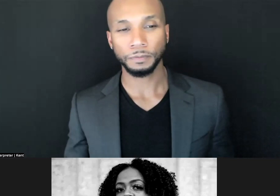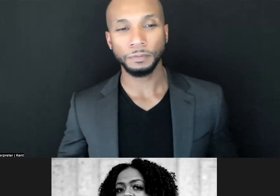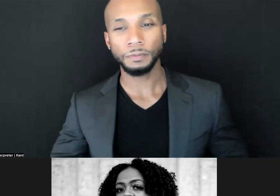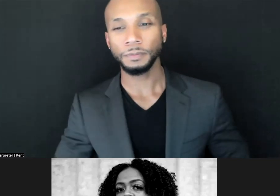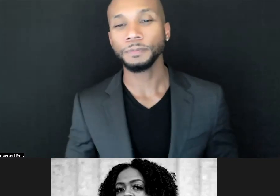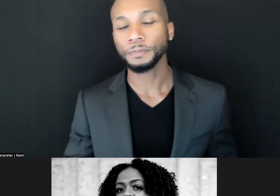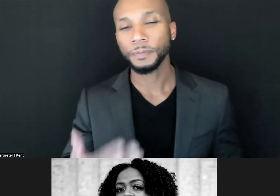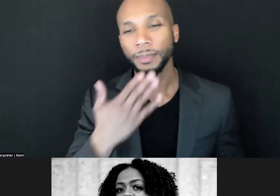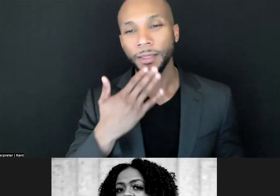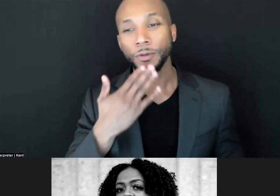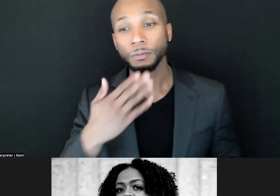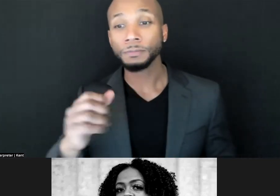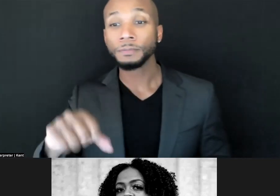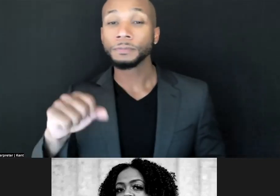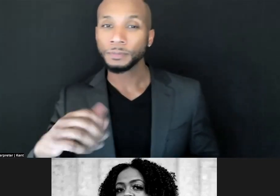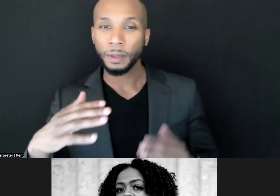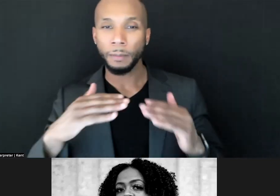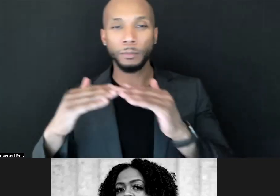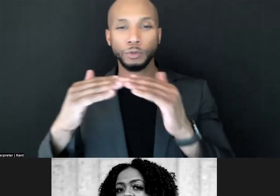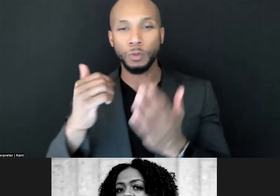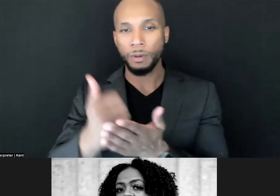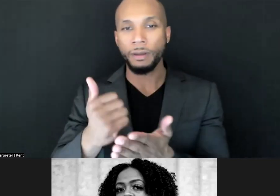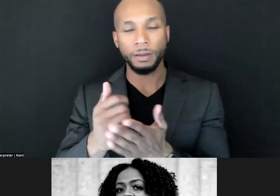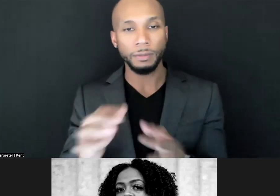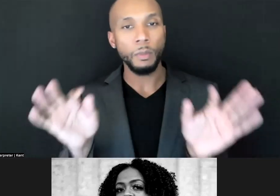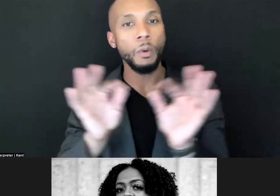Thank you. Thank Yeah, mutual aid is important